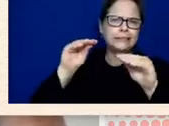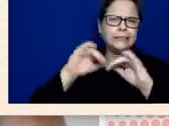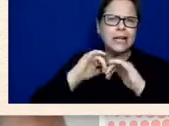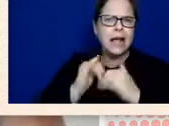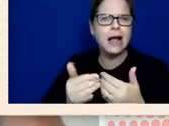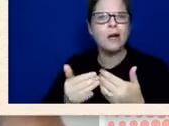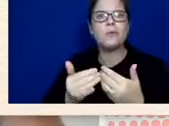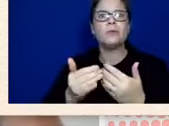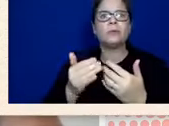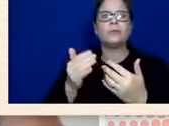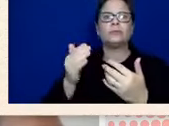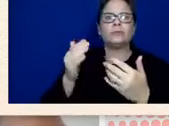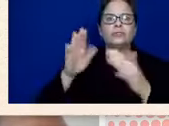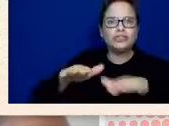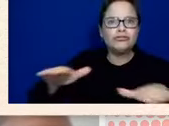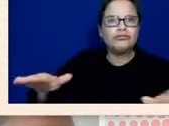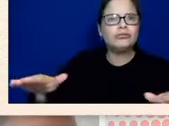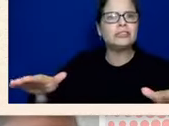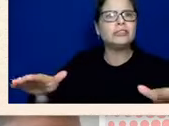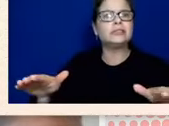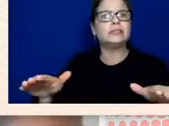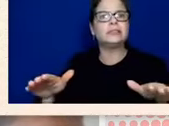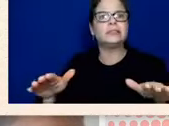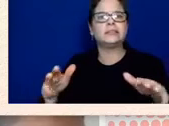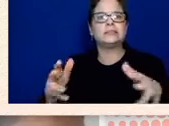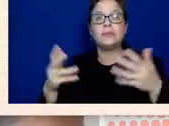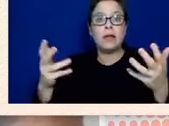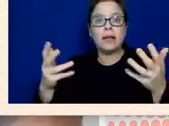their offspring, their children, that